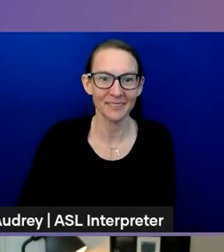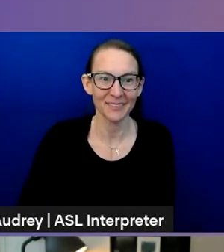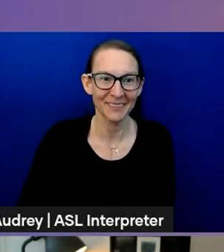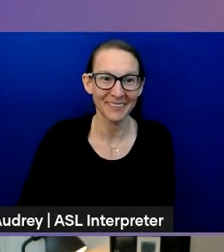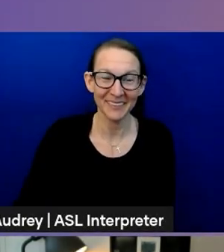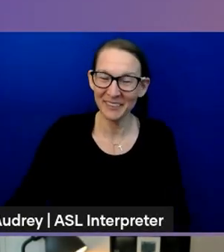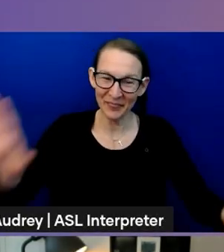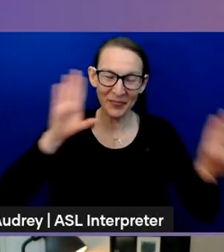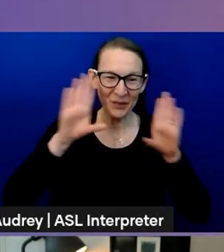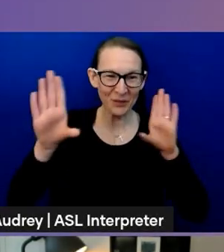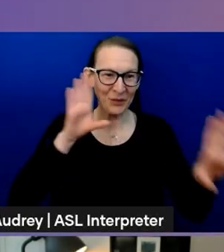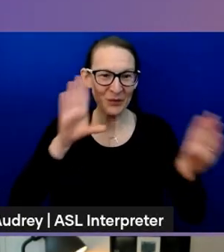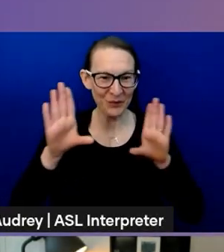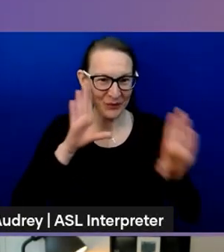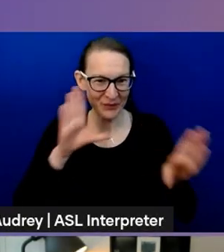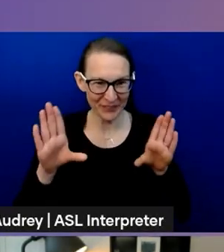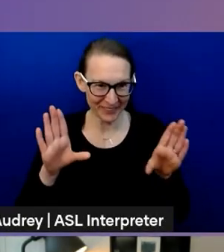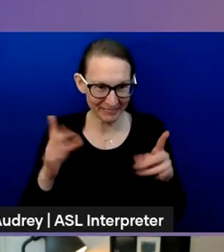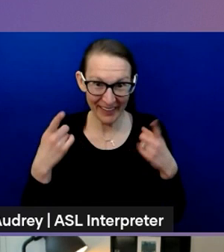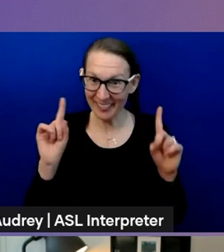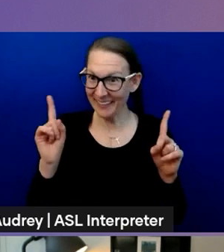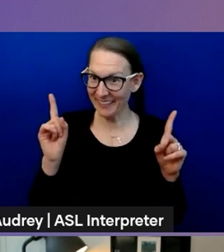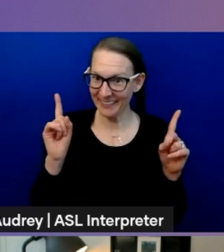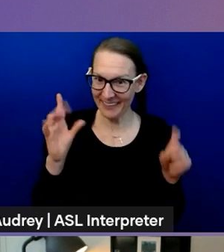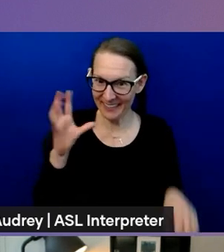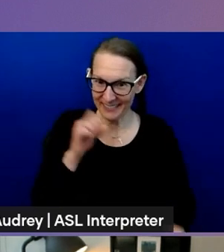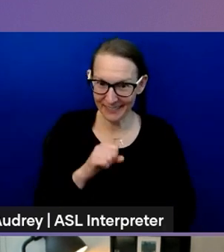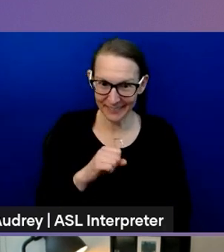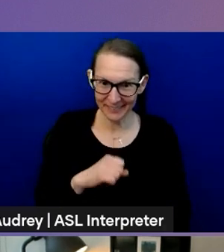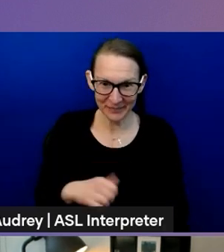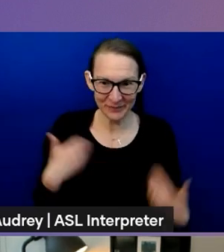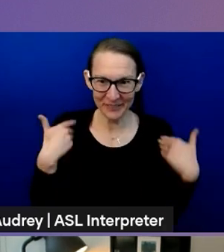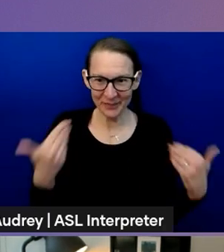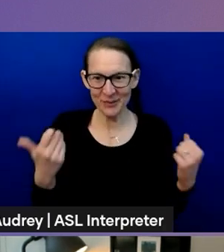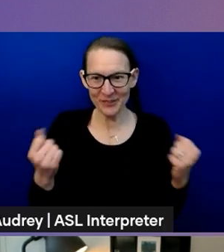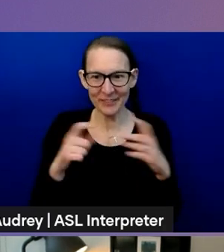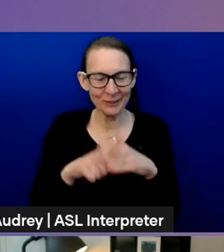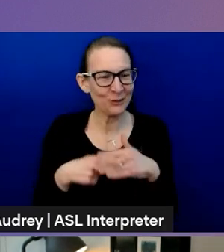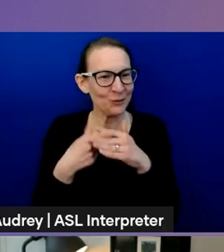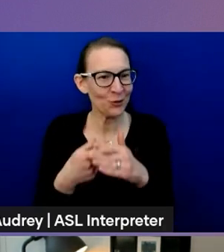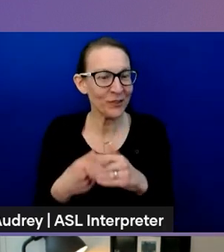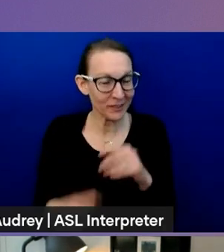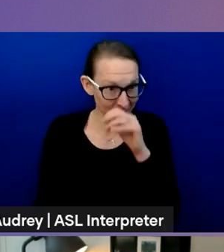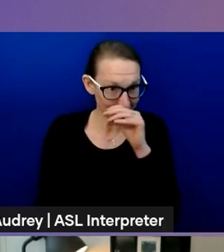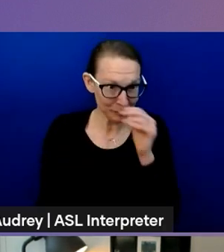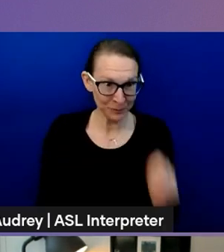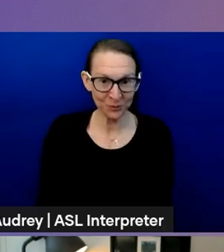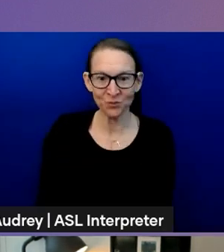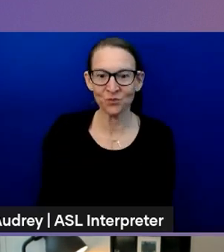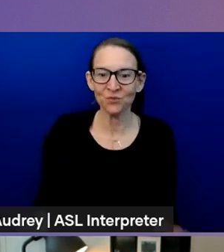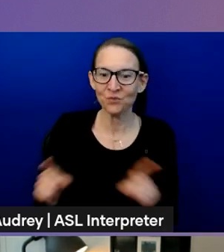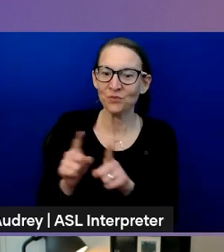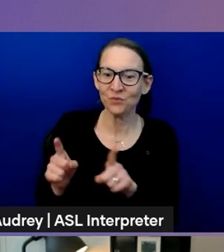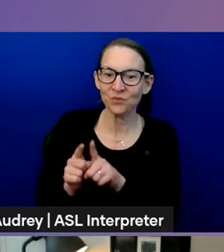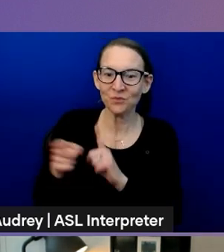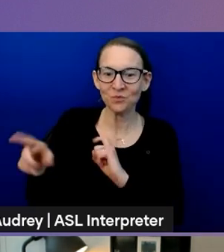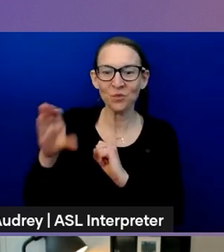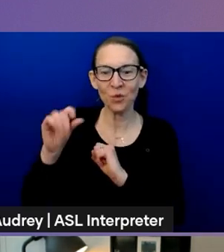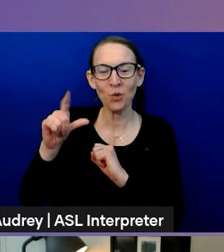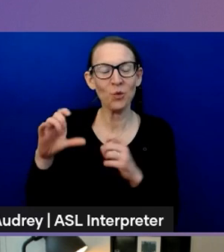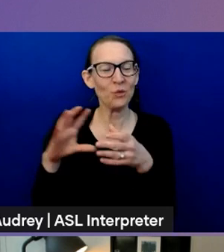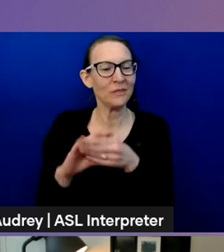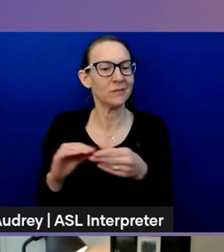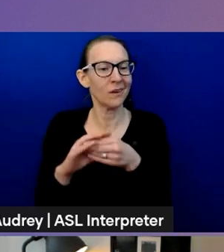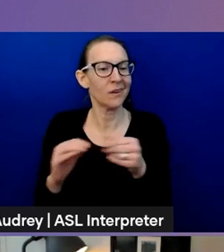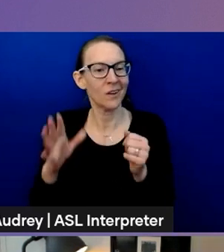Hello, everyone. Finally, I guess we can get started here. So as Cole said, we're going to be